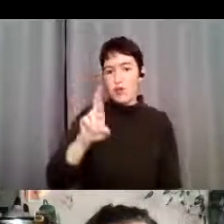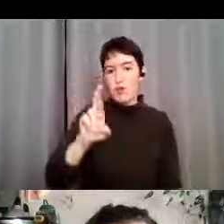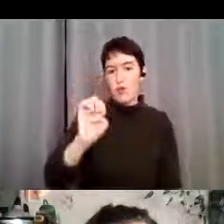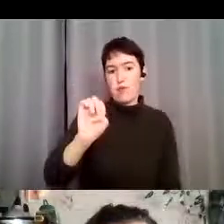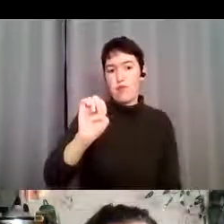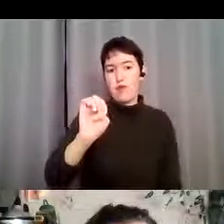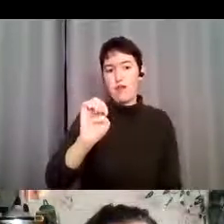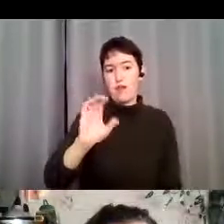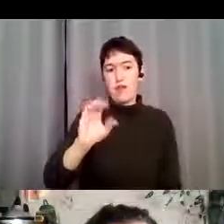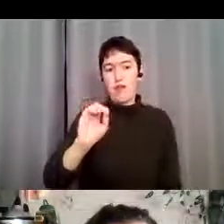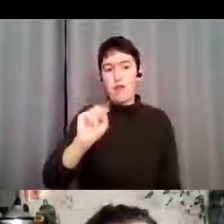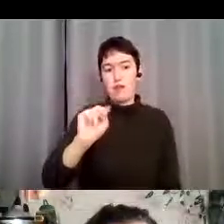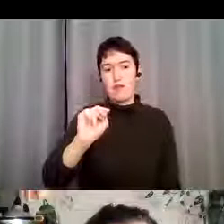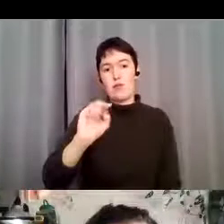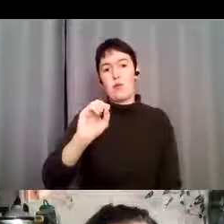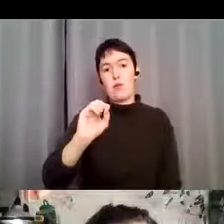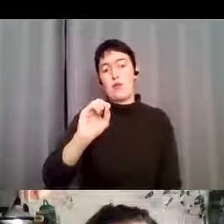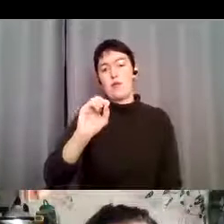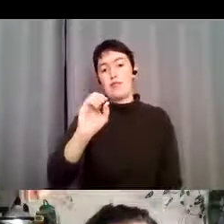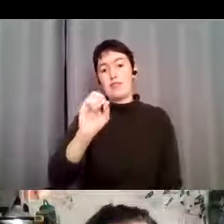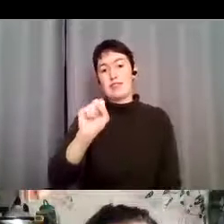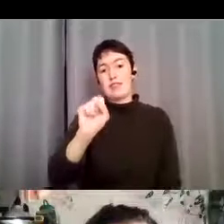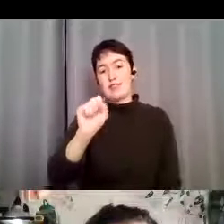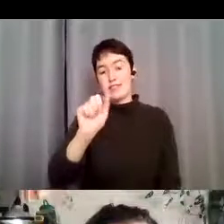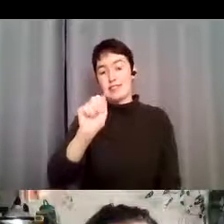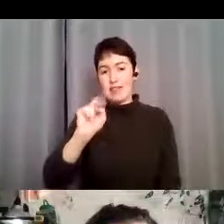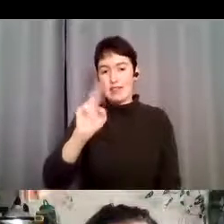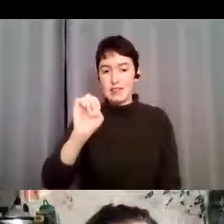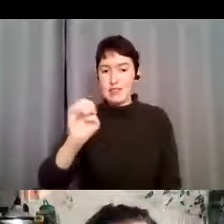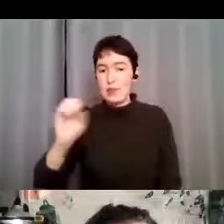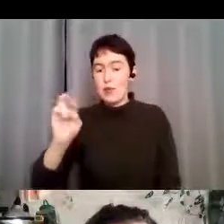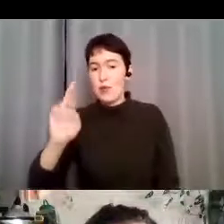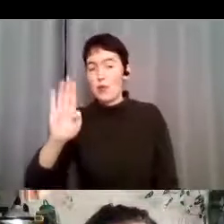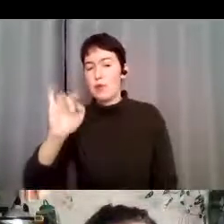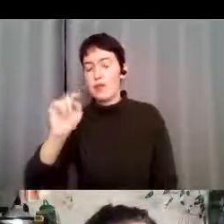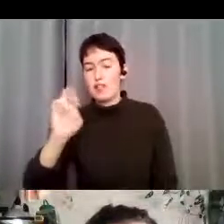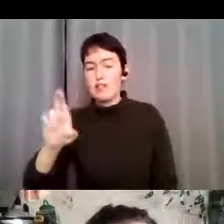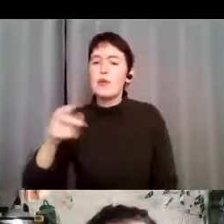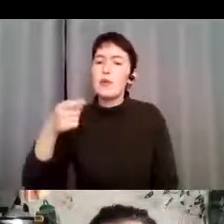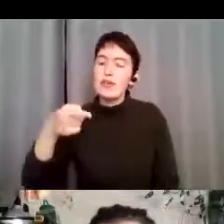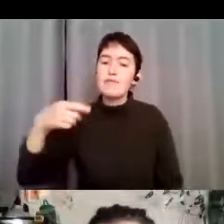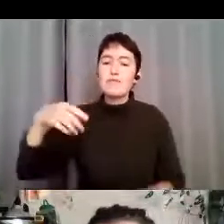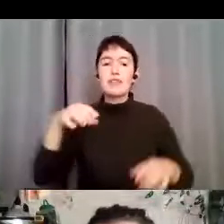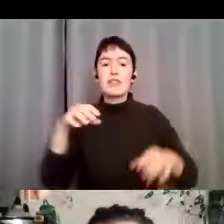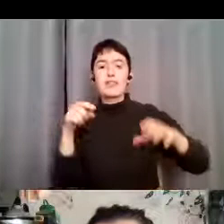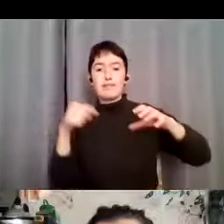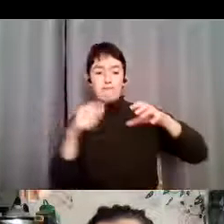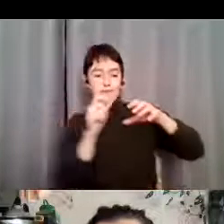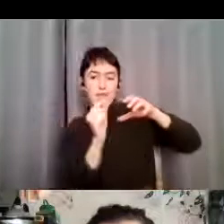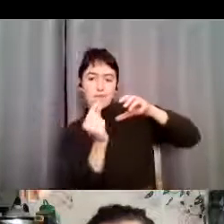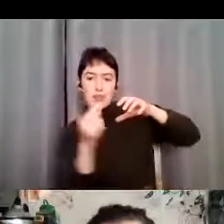we sent to the moon in 2010. And since then, it's been orbiting the moon round and round, looking down at the surface